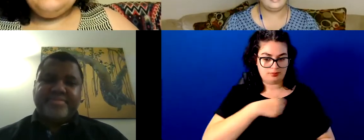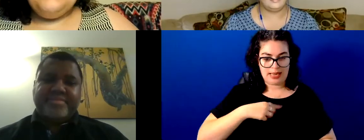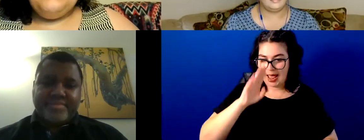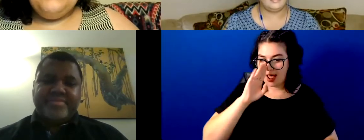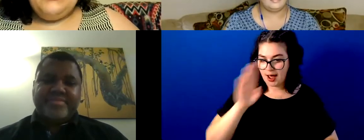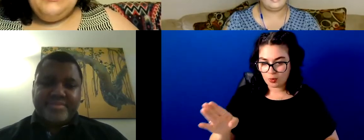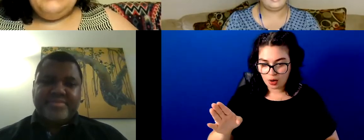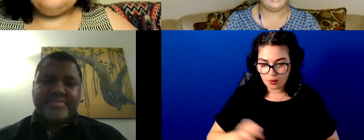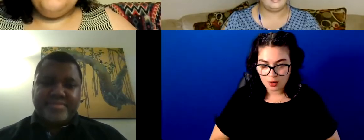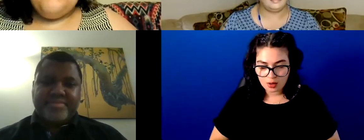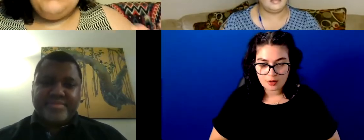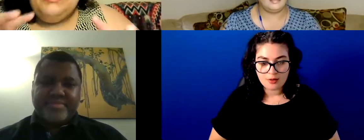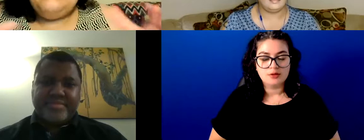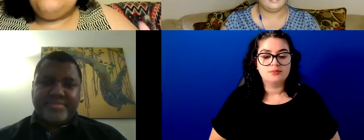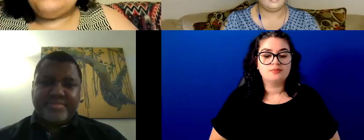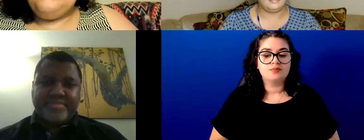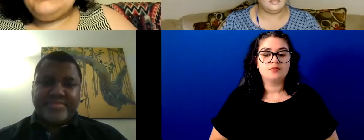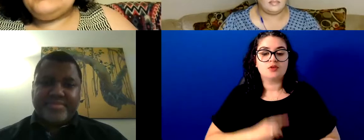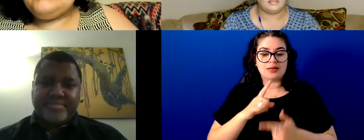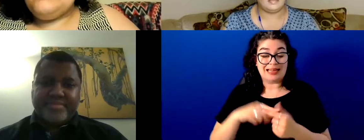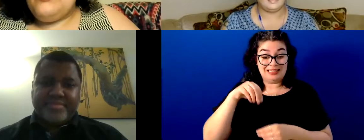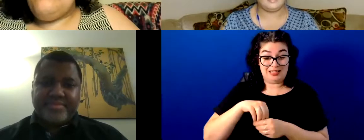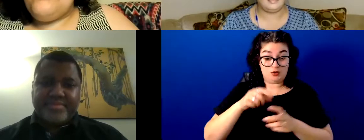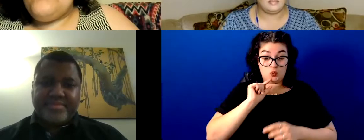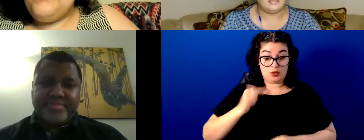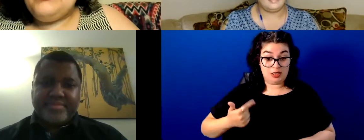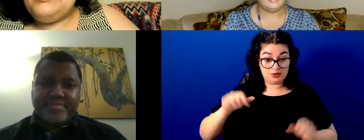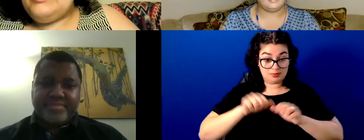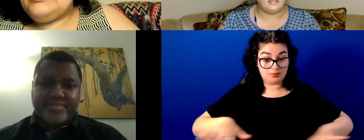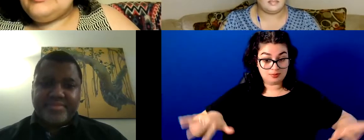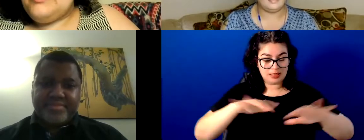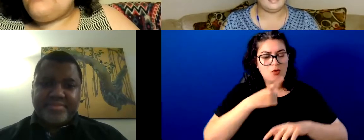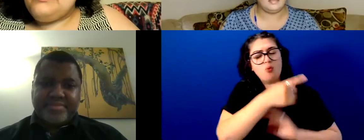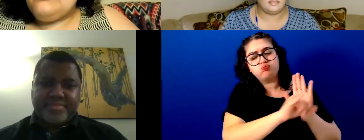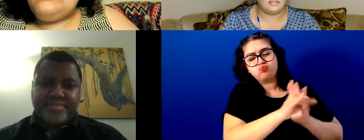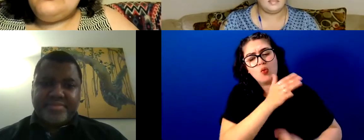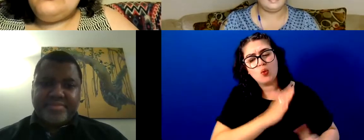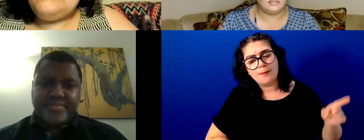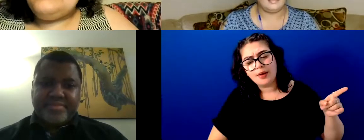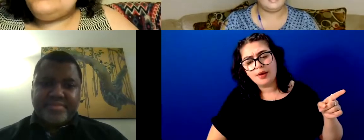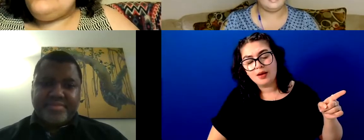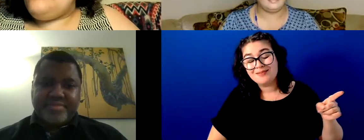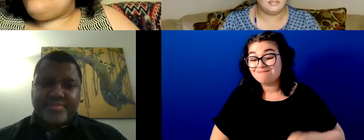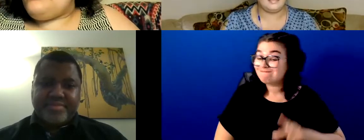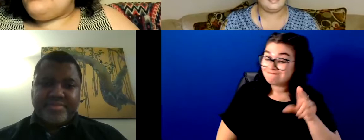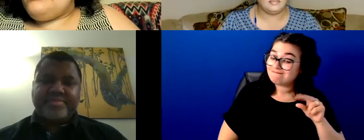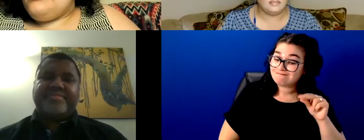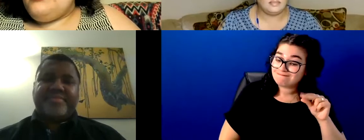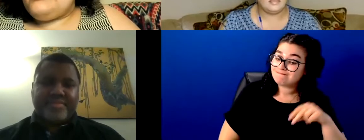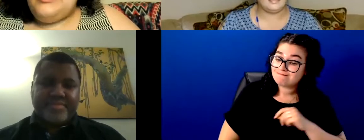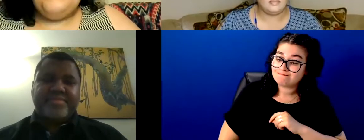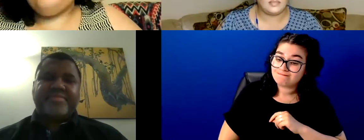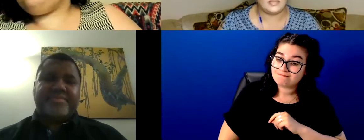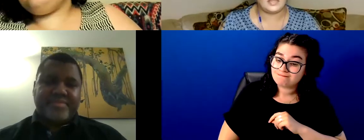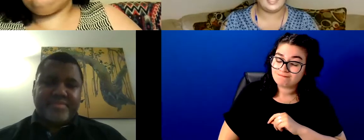And so then you like hit this point of like, in queer spaces, they're like, oh, you're a woman. And then it's just like, no. Or